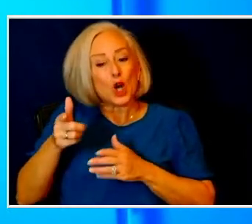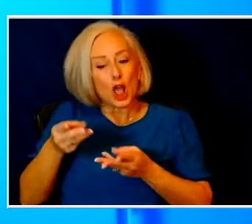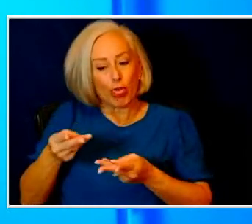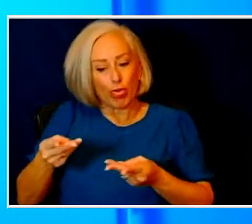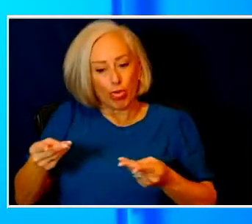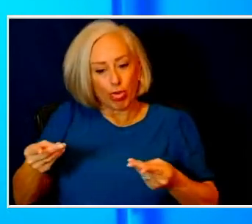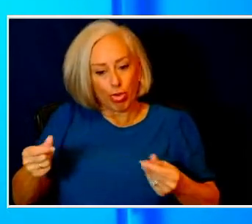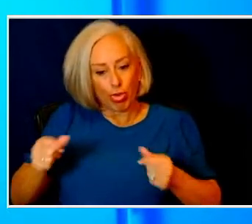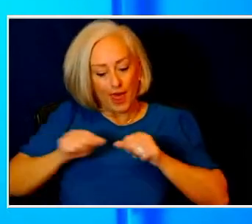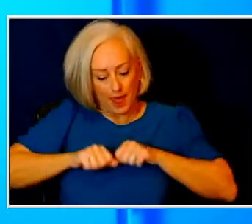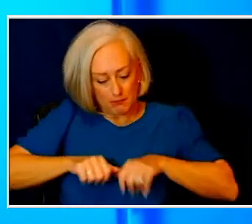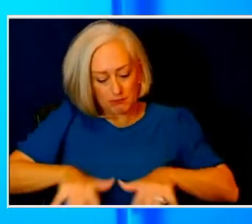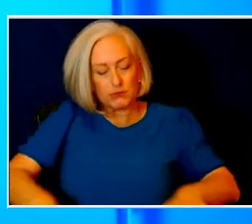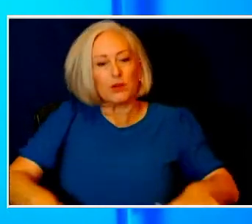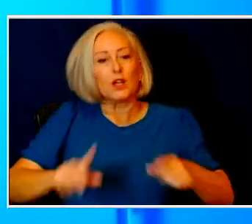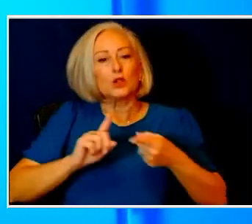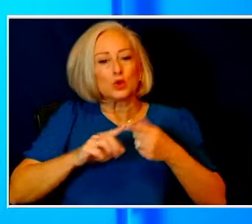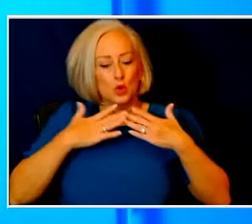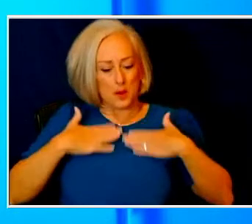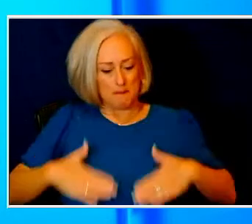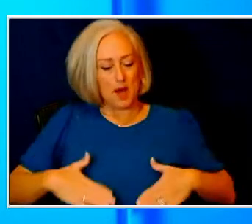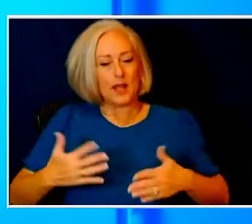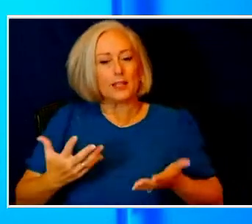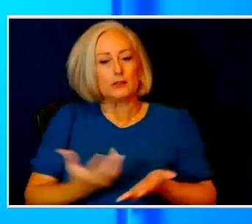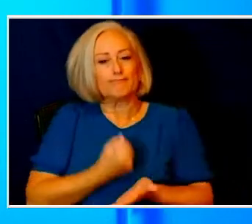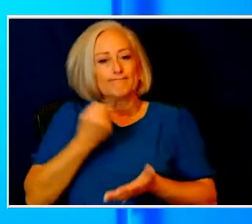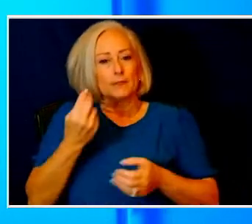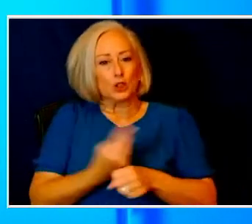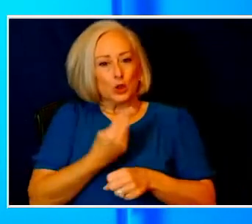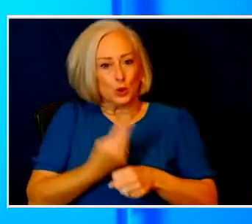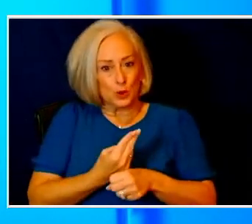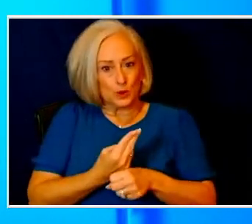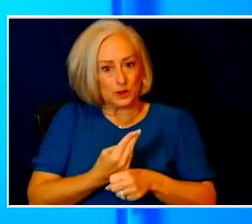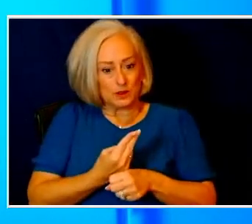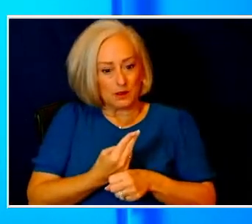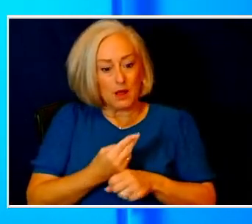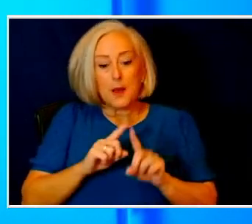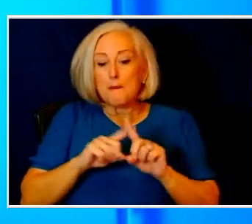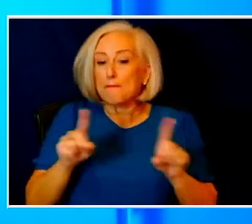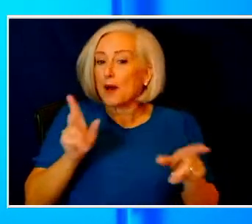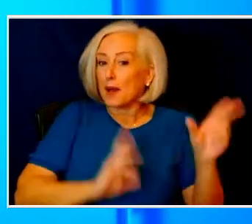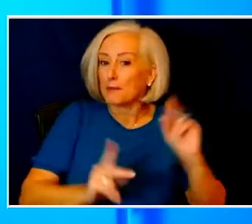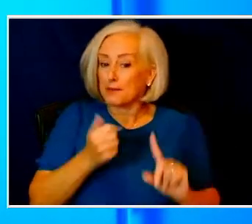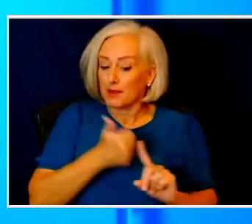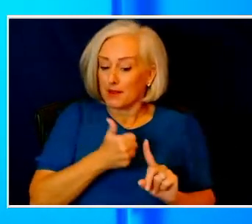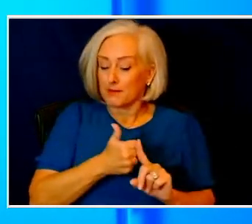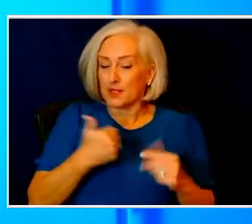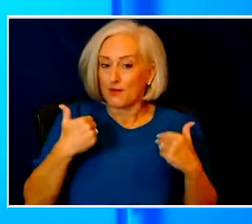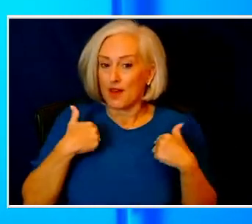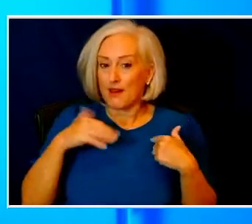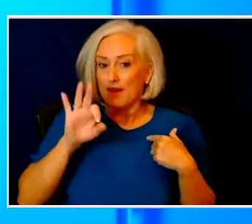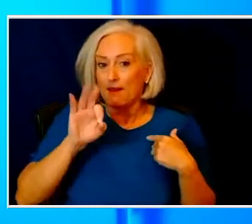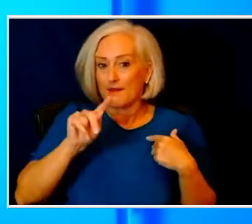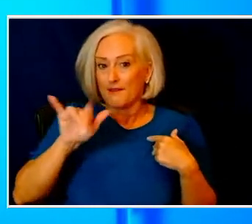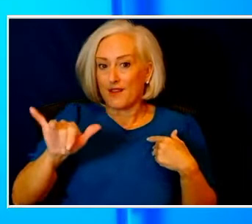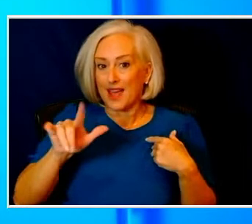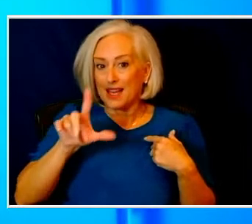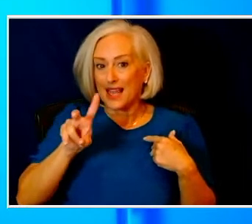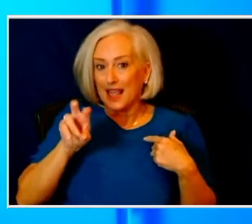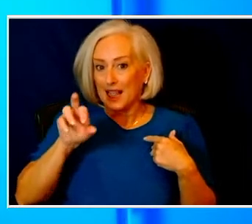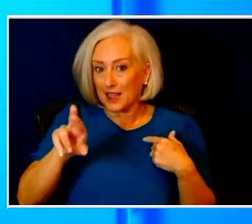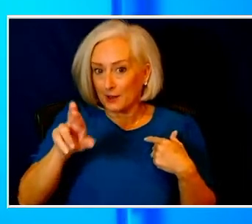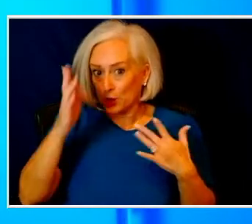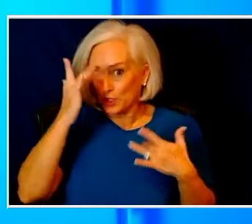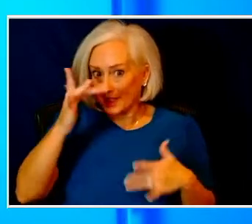form that can be easily utilized. In people who have fatty liver disease, this process of the fat entering the liver and then